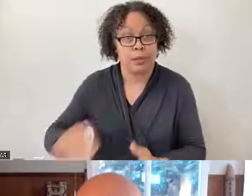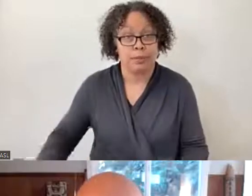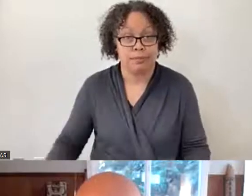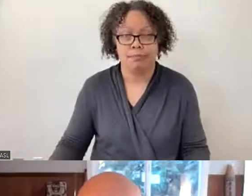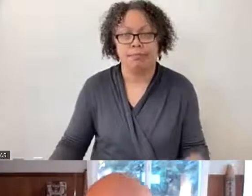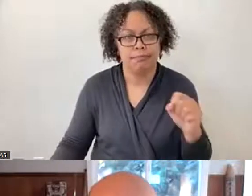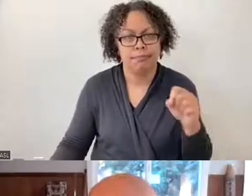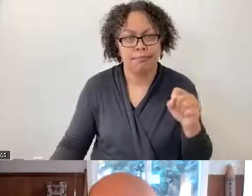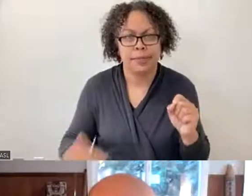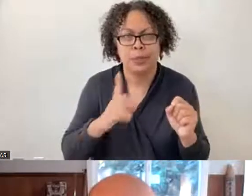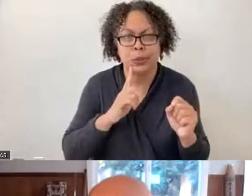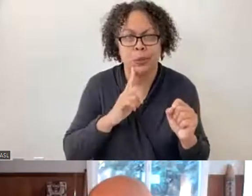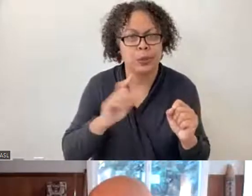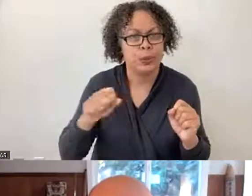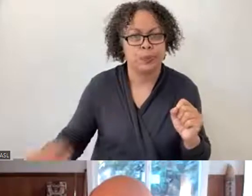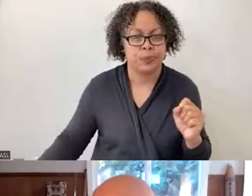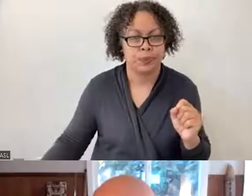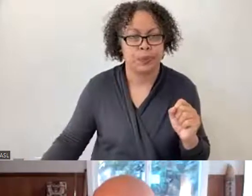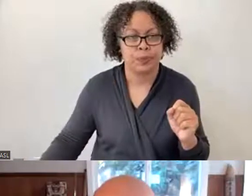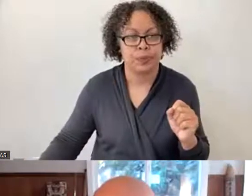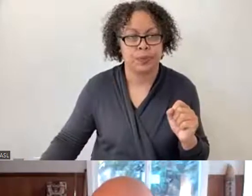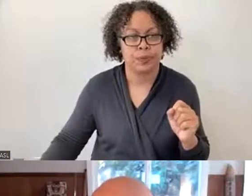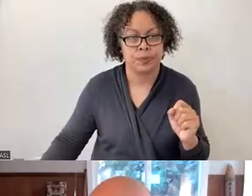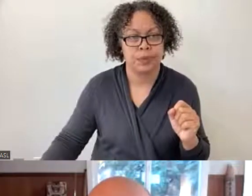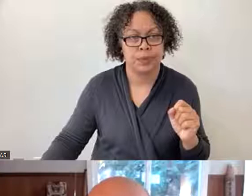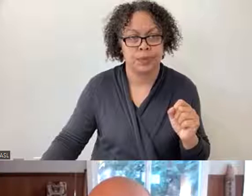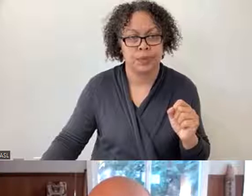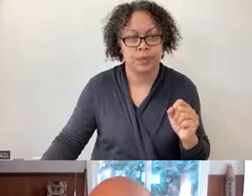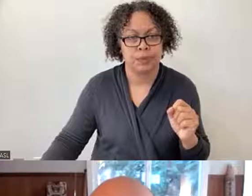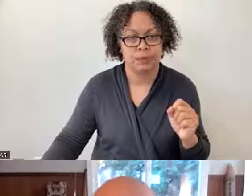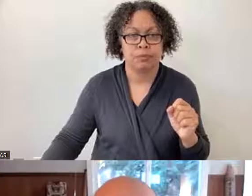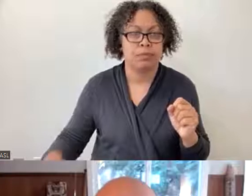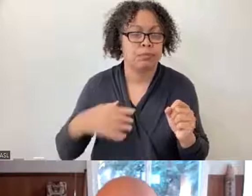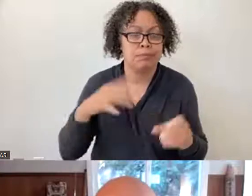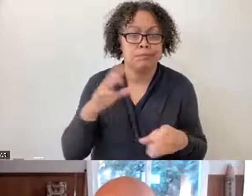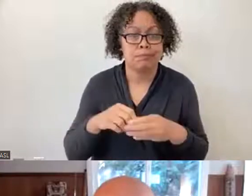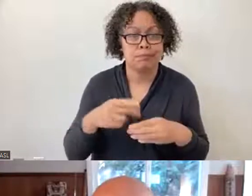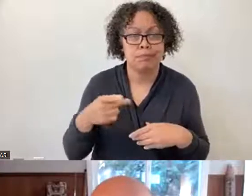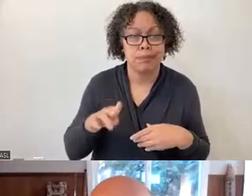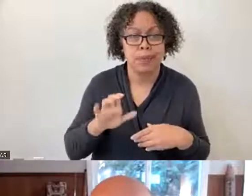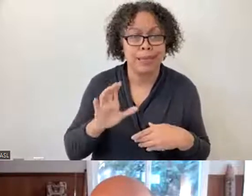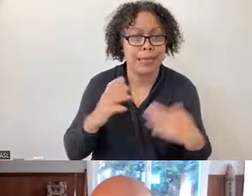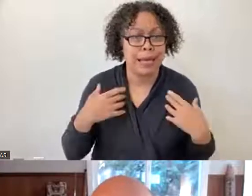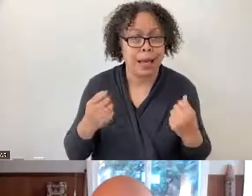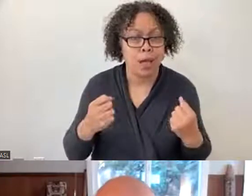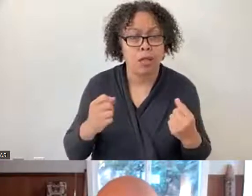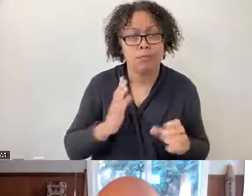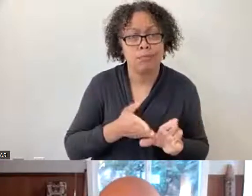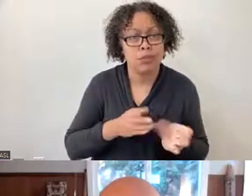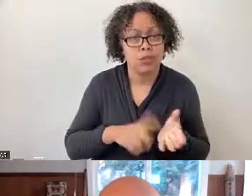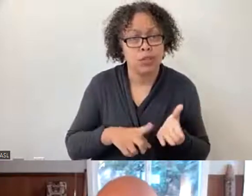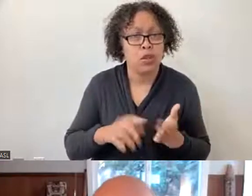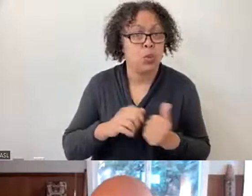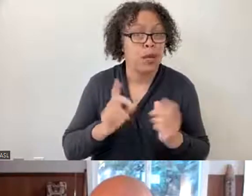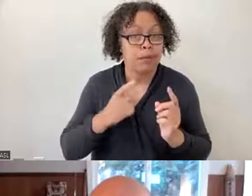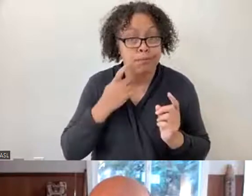background, I've been doing public health related and sociological research with people who use drugs, with